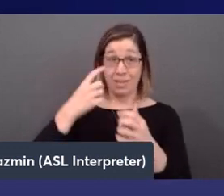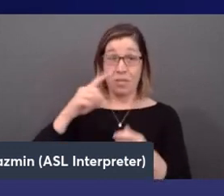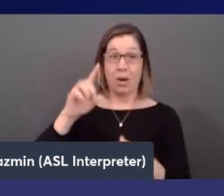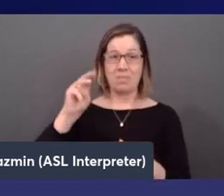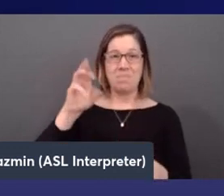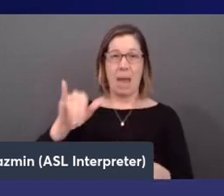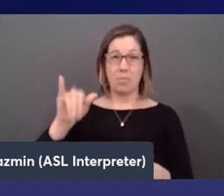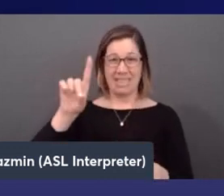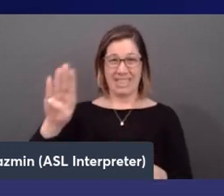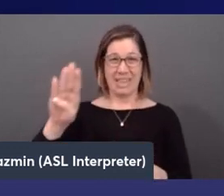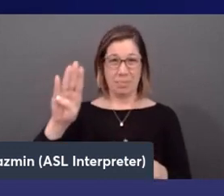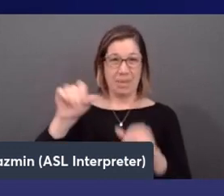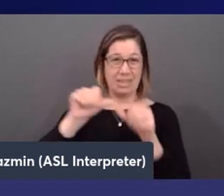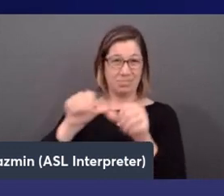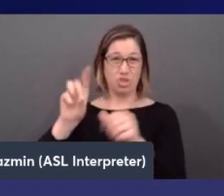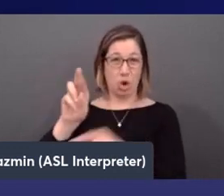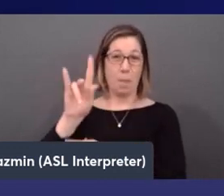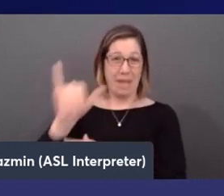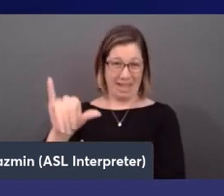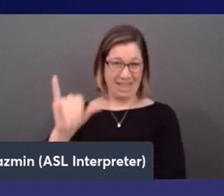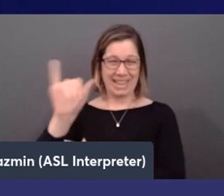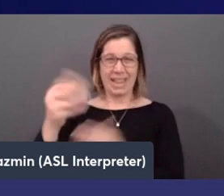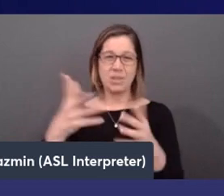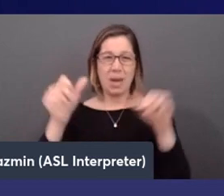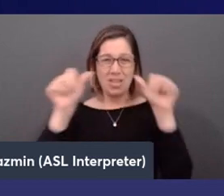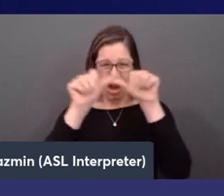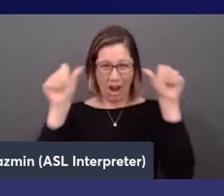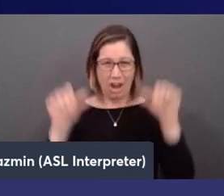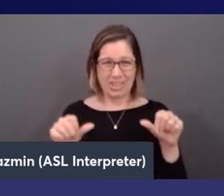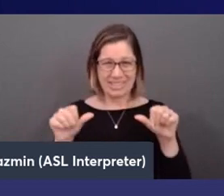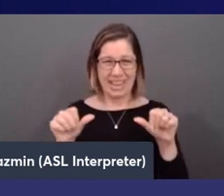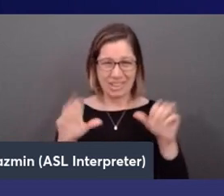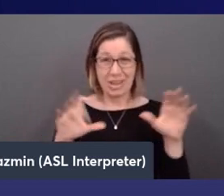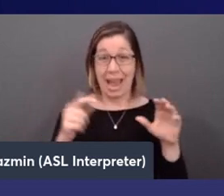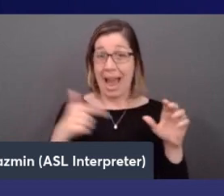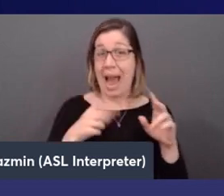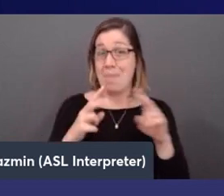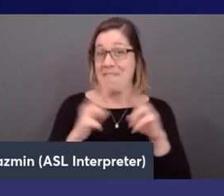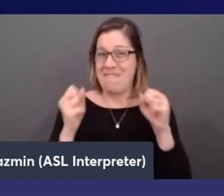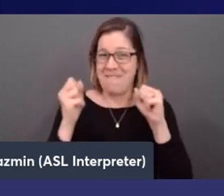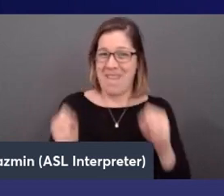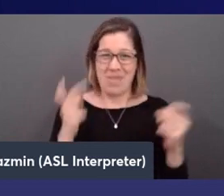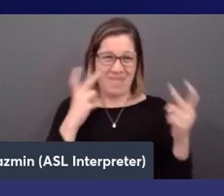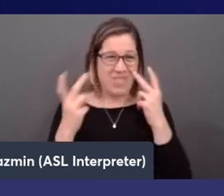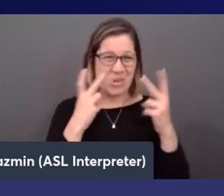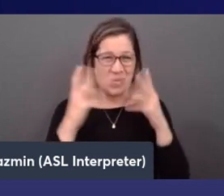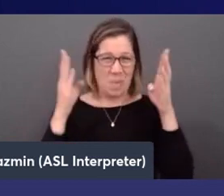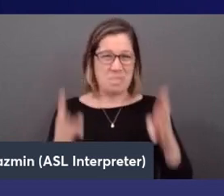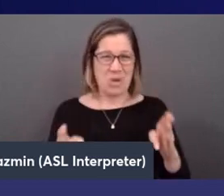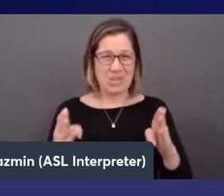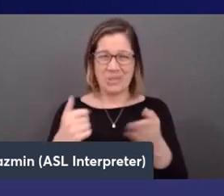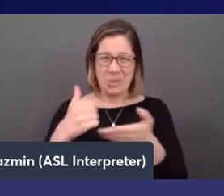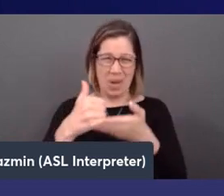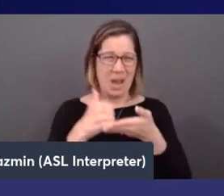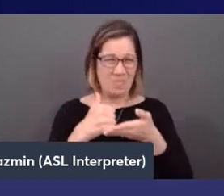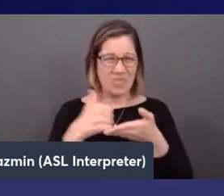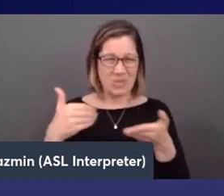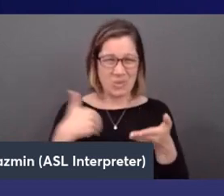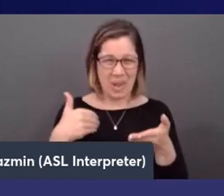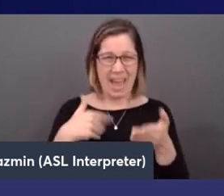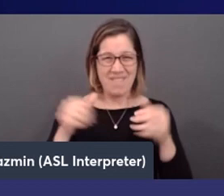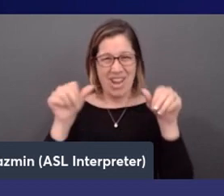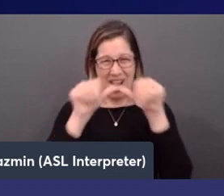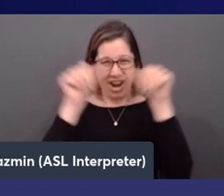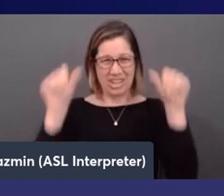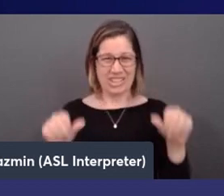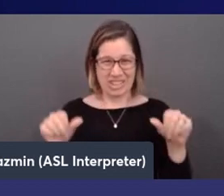this architecture shows, right? So I'm a very visual person, so it's always helpful to have like an architectural